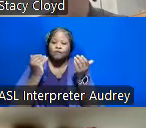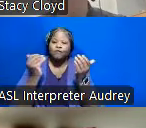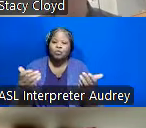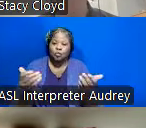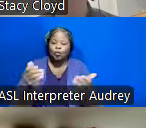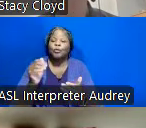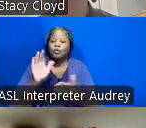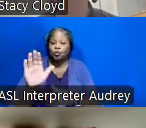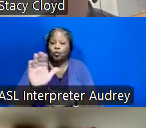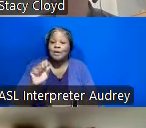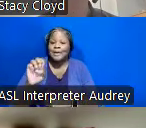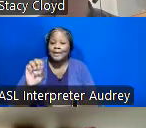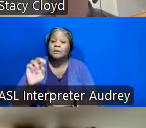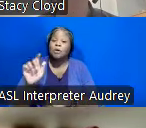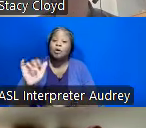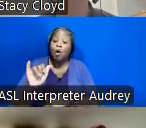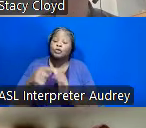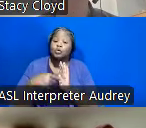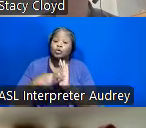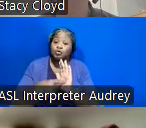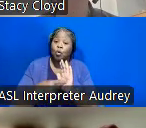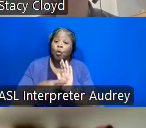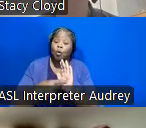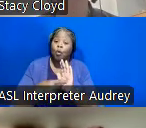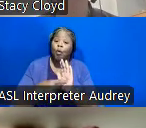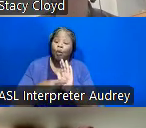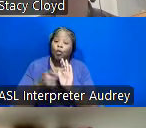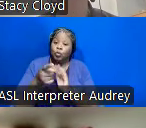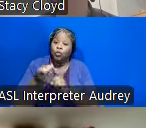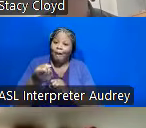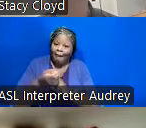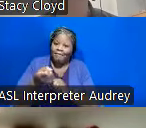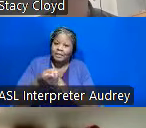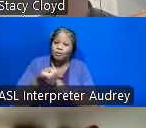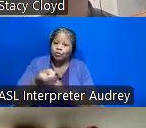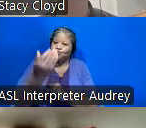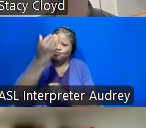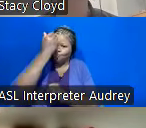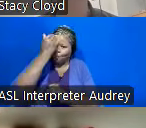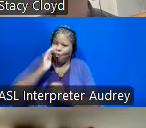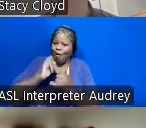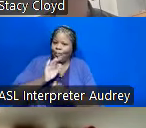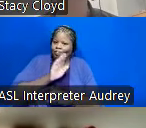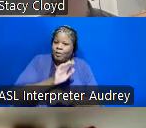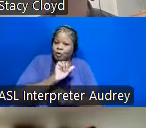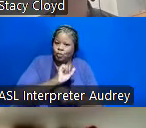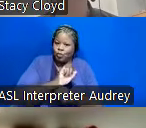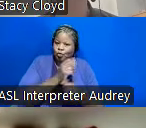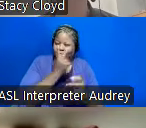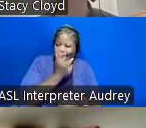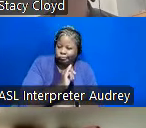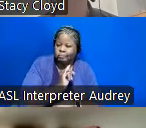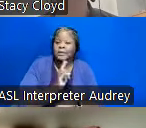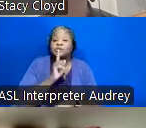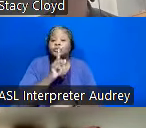also reflects credibility for you as an advocate, that you know how they do their work. And it's also